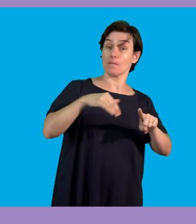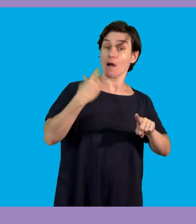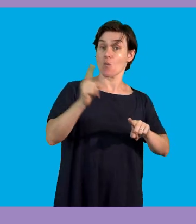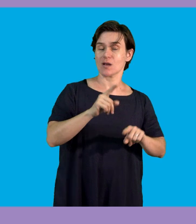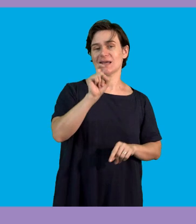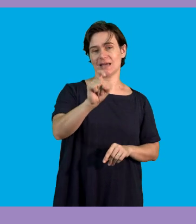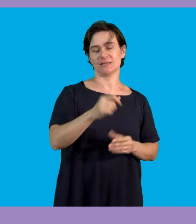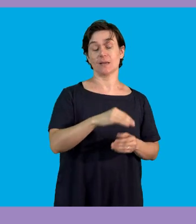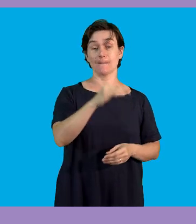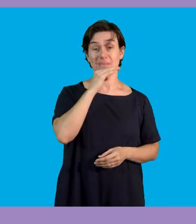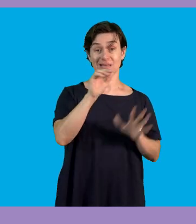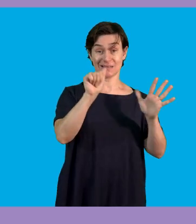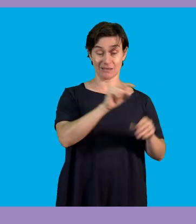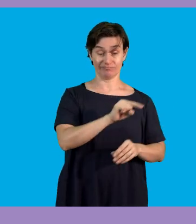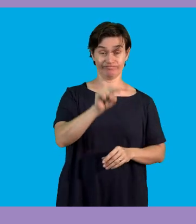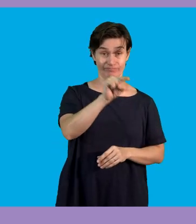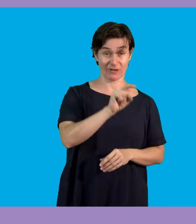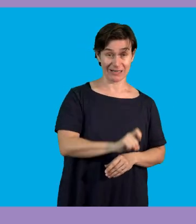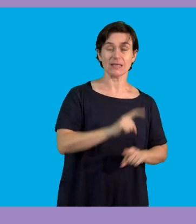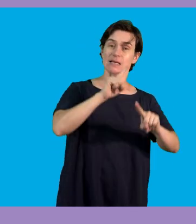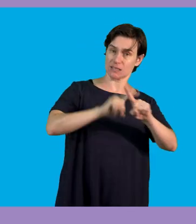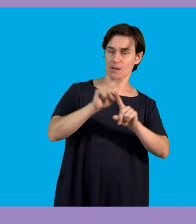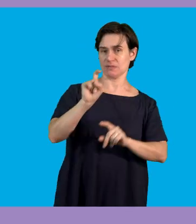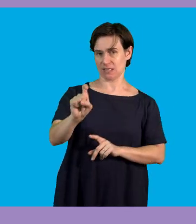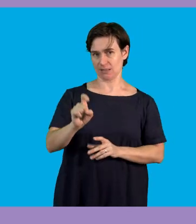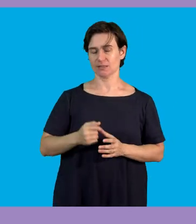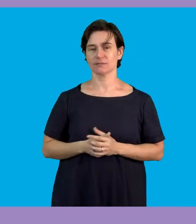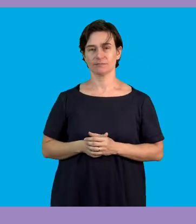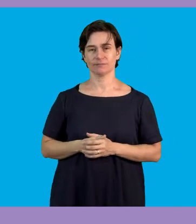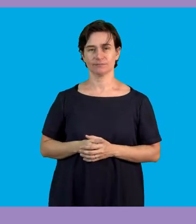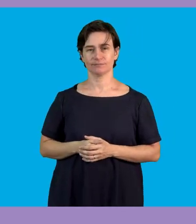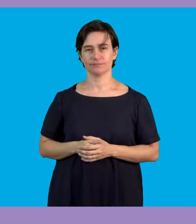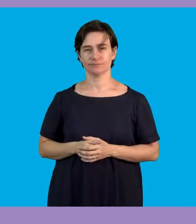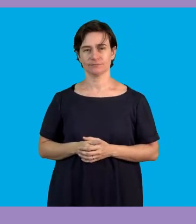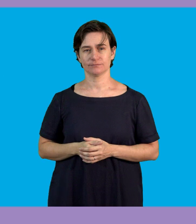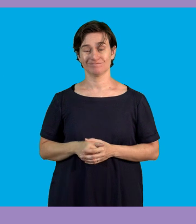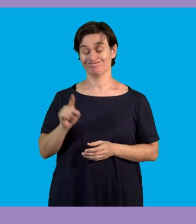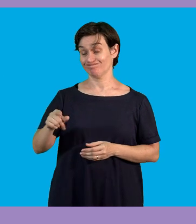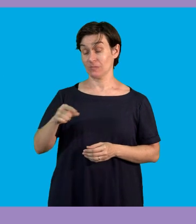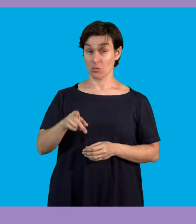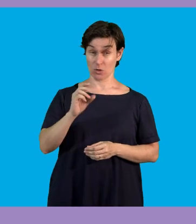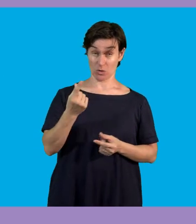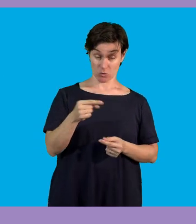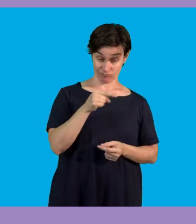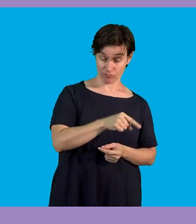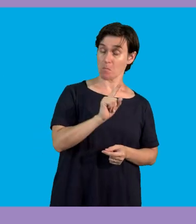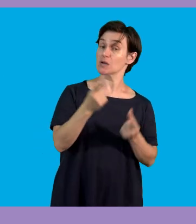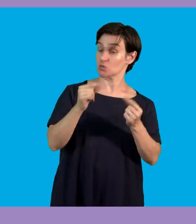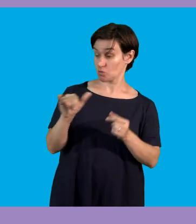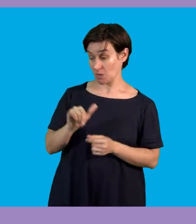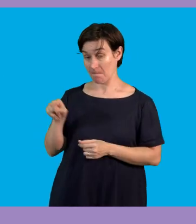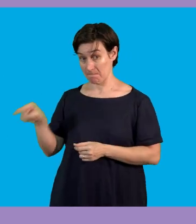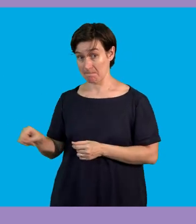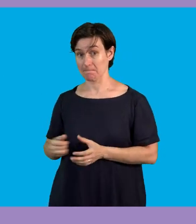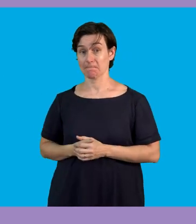would be 6 divided by x multiplied by x, and on the right we also do the